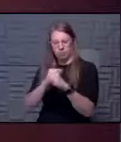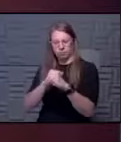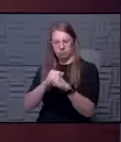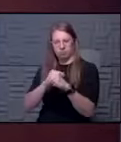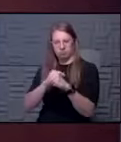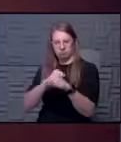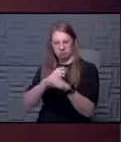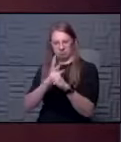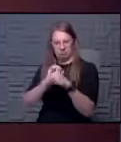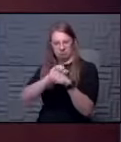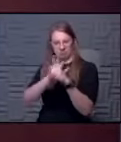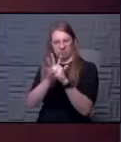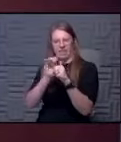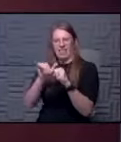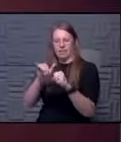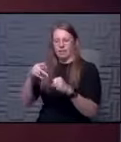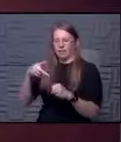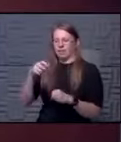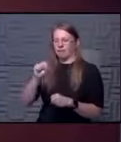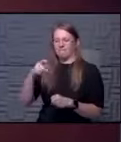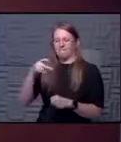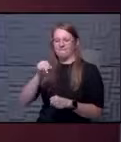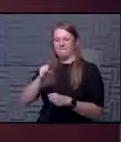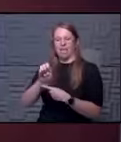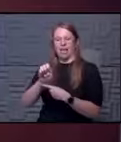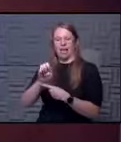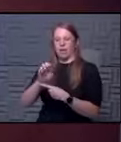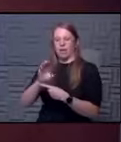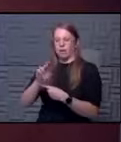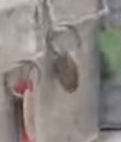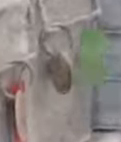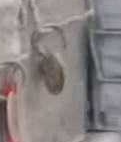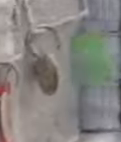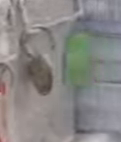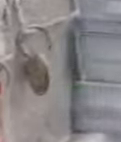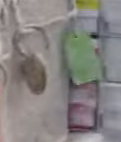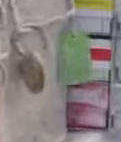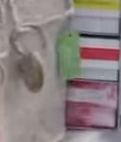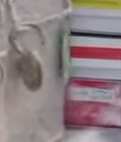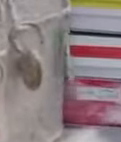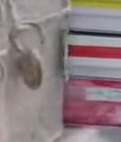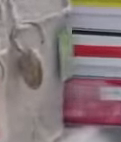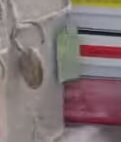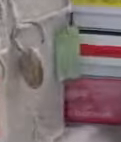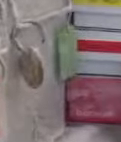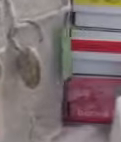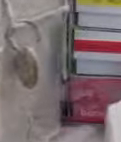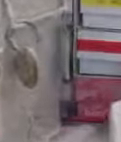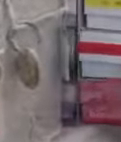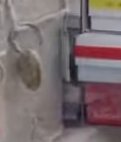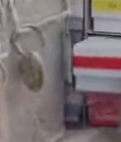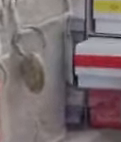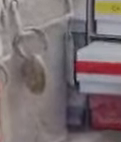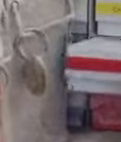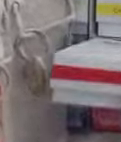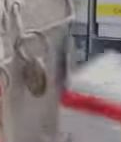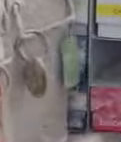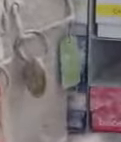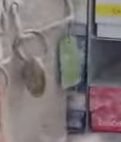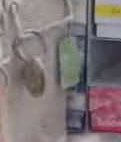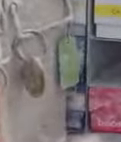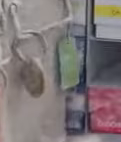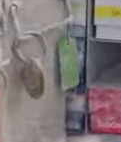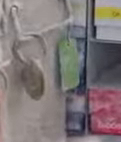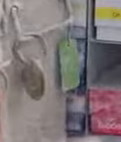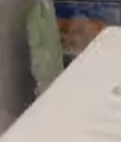the spike protein that this monoclonal antibody is made to. The drug is a treatment, not a vaccine. Vaccines prepare the body's immune system